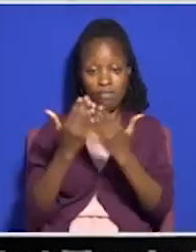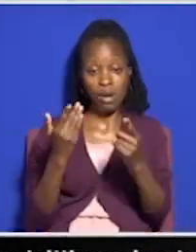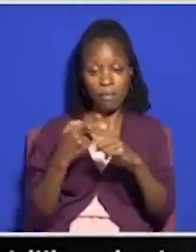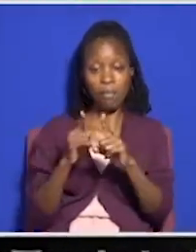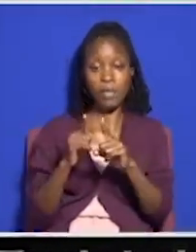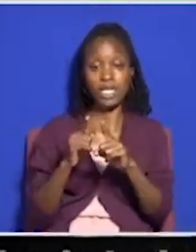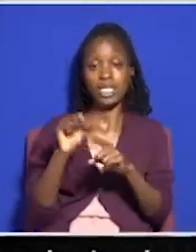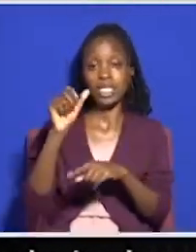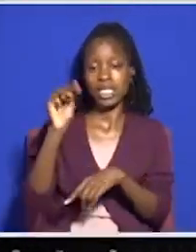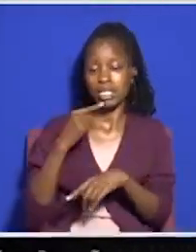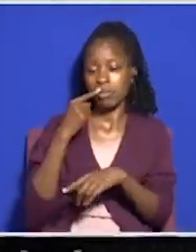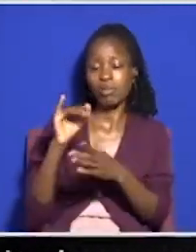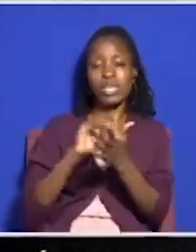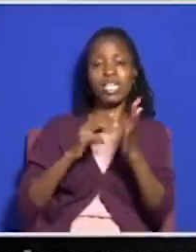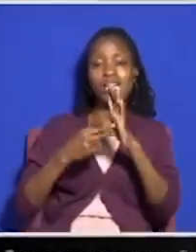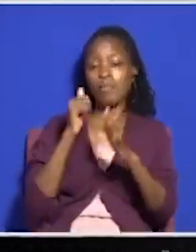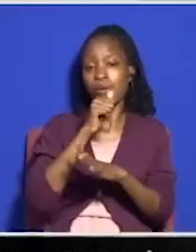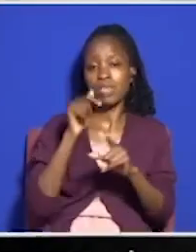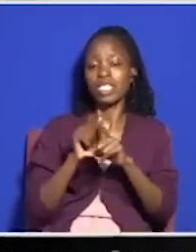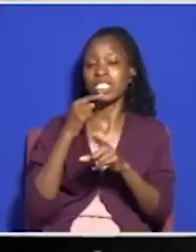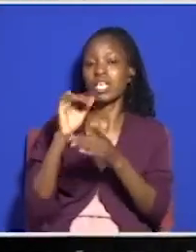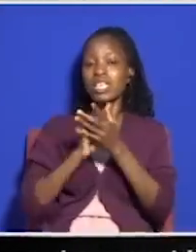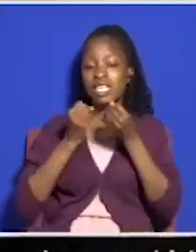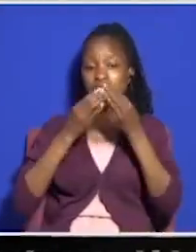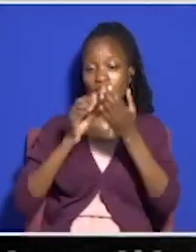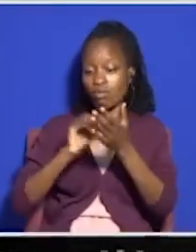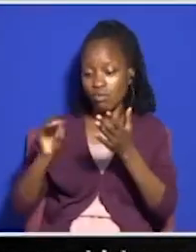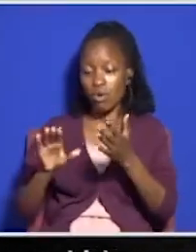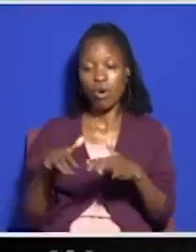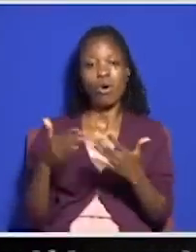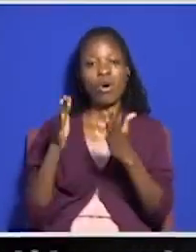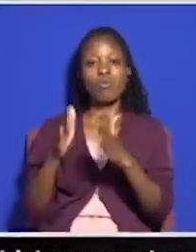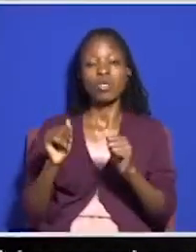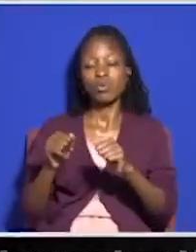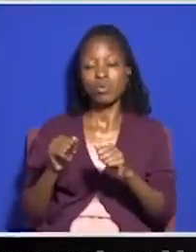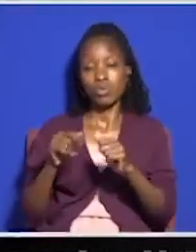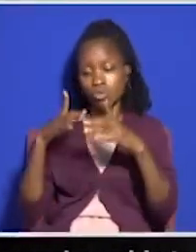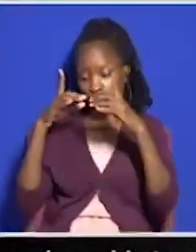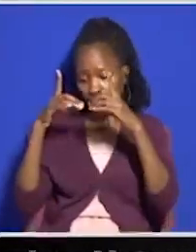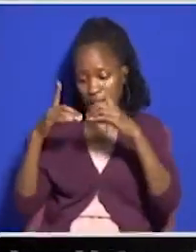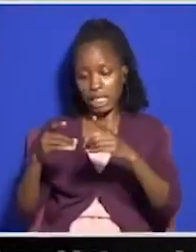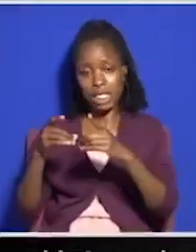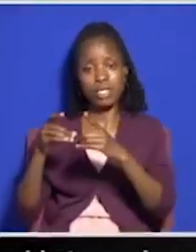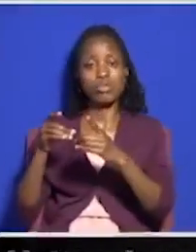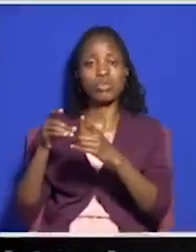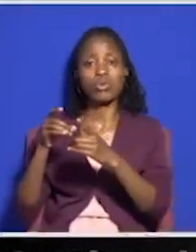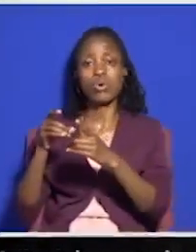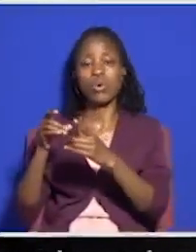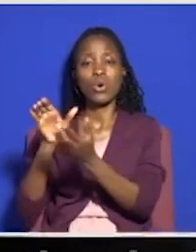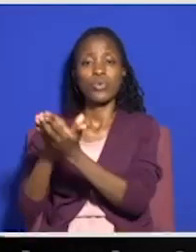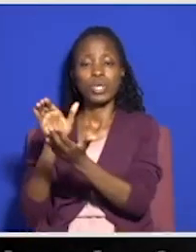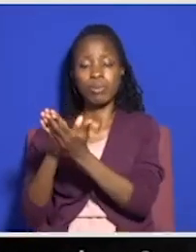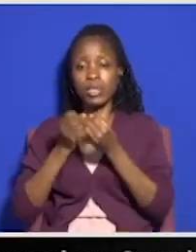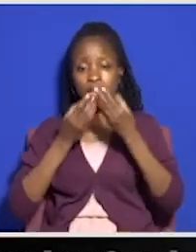completely private and that data is deleted, or a user can opt to have it stored in encrypted form. However,